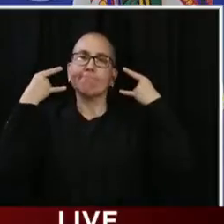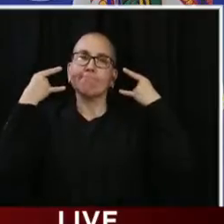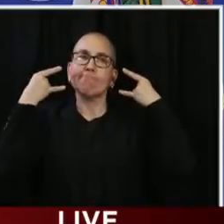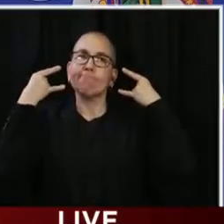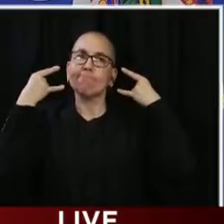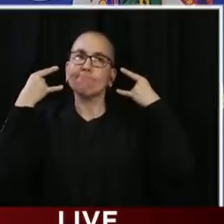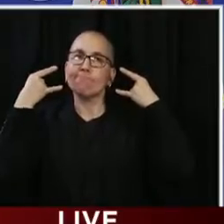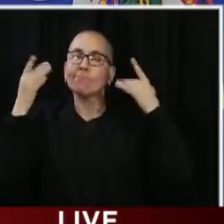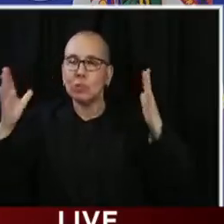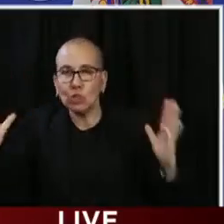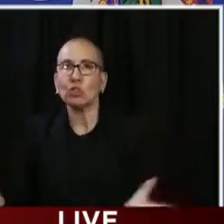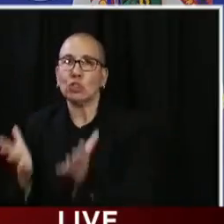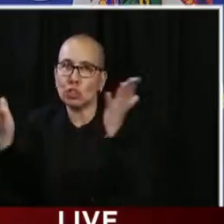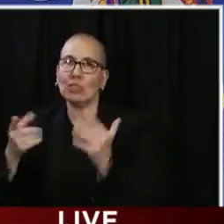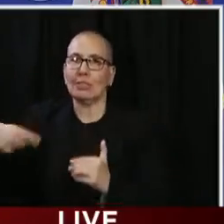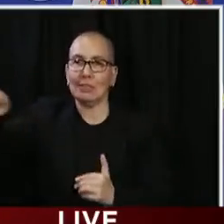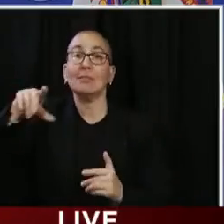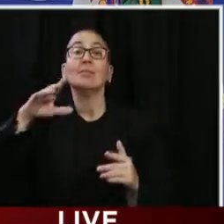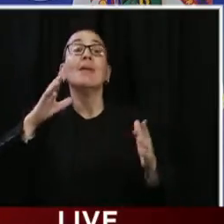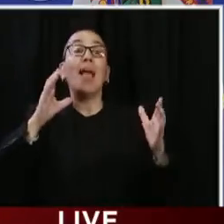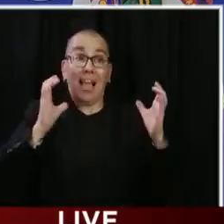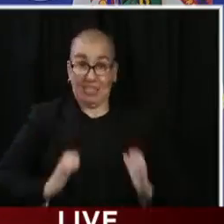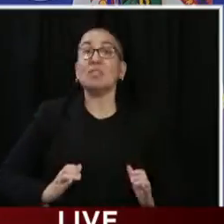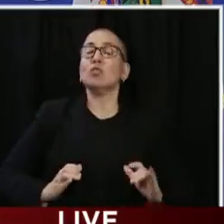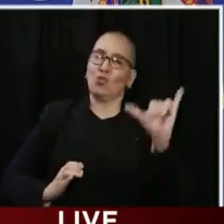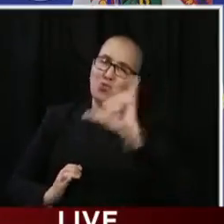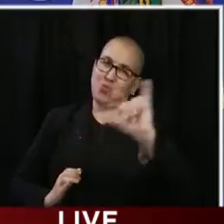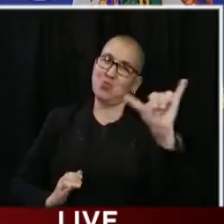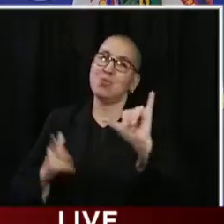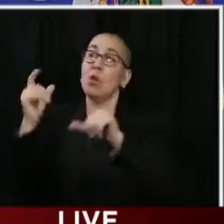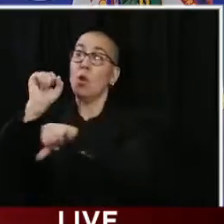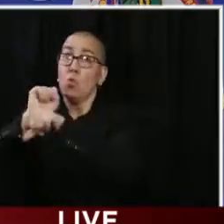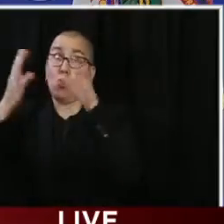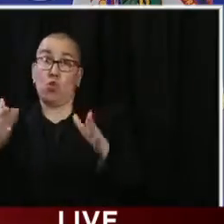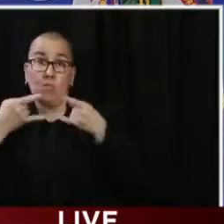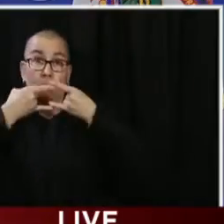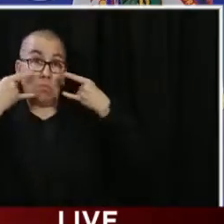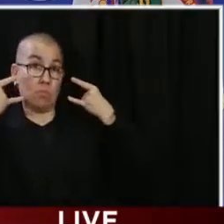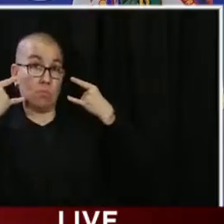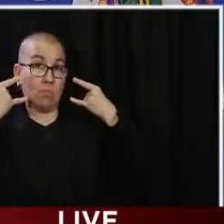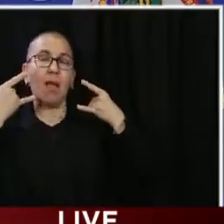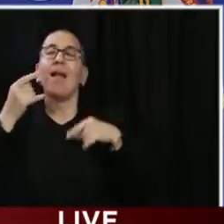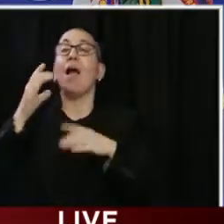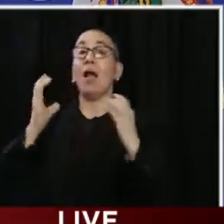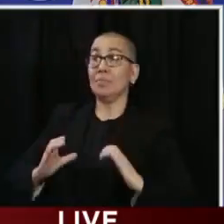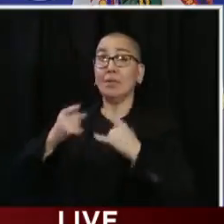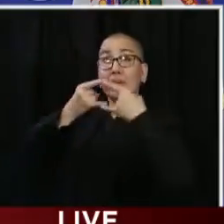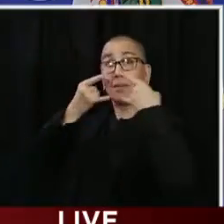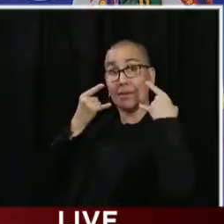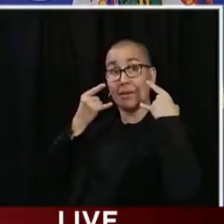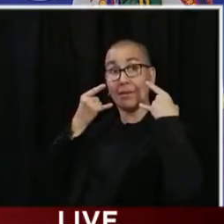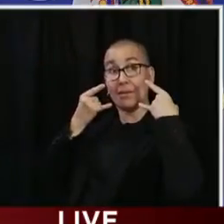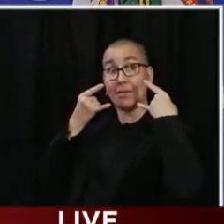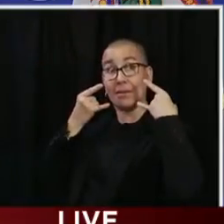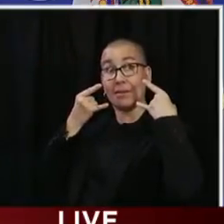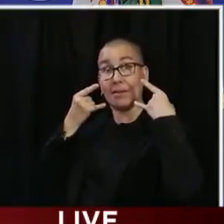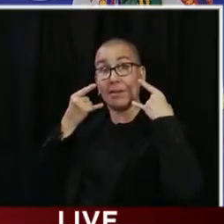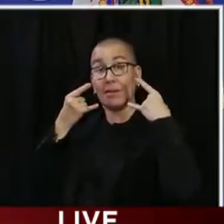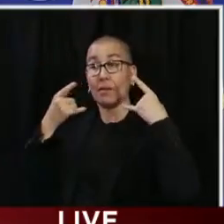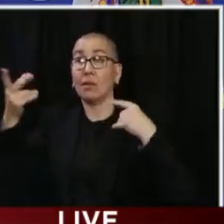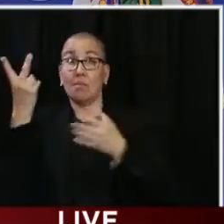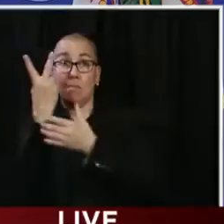especially when they're interacting, when they're giving their order to a waiter, what have you, that does help prevent the spread to workers who are taking that risk to come in and